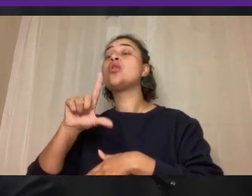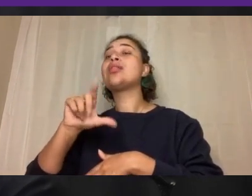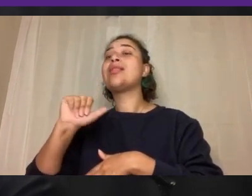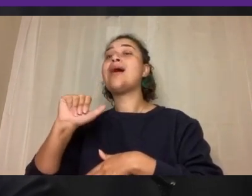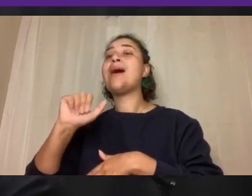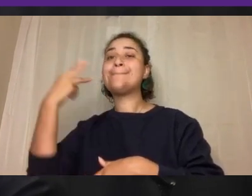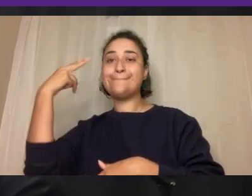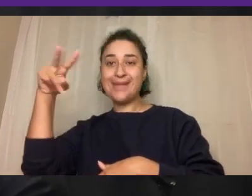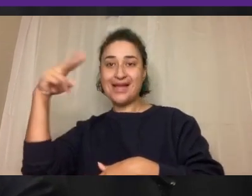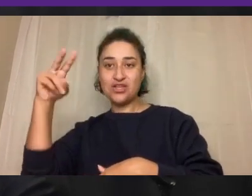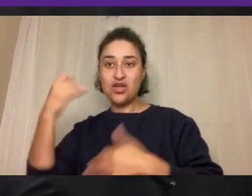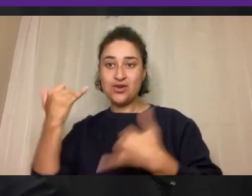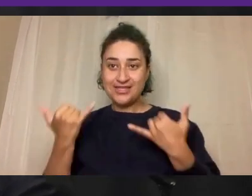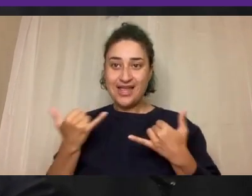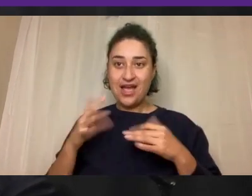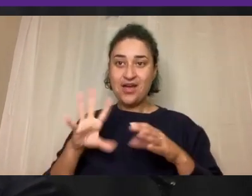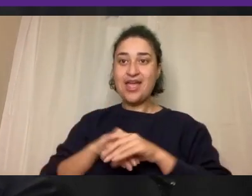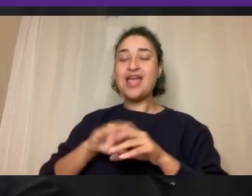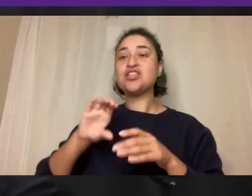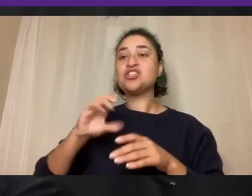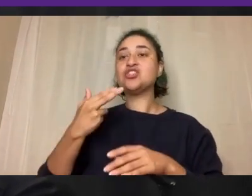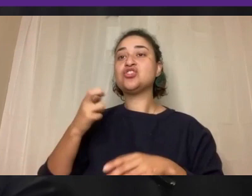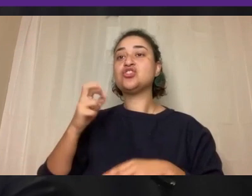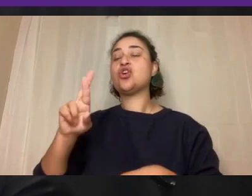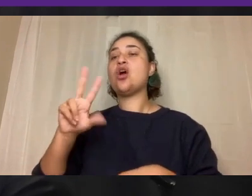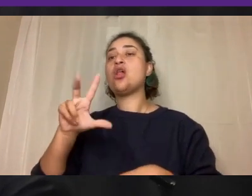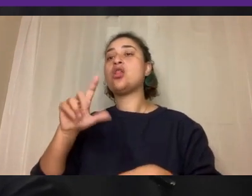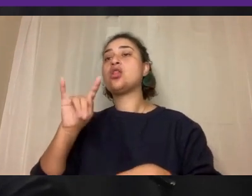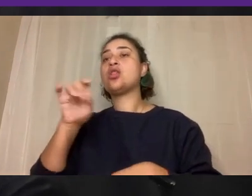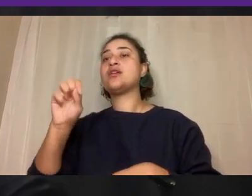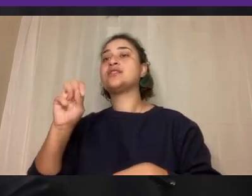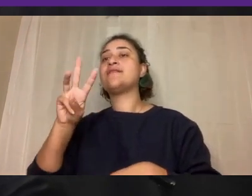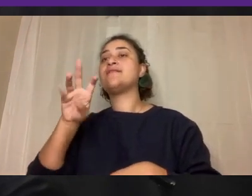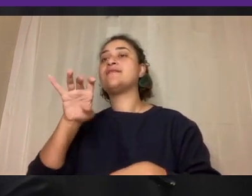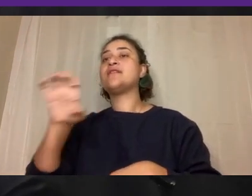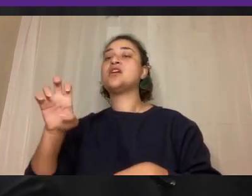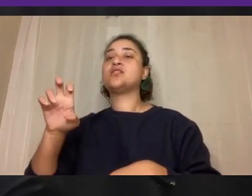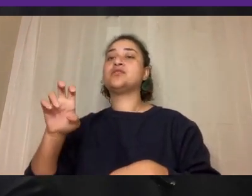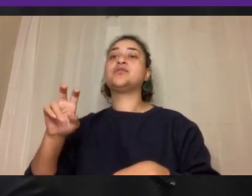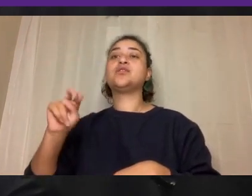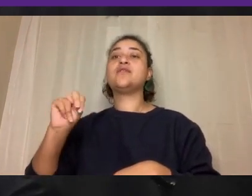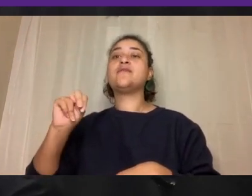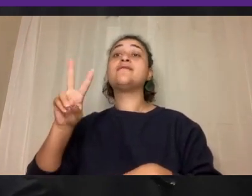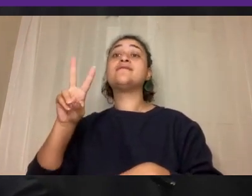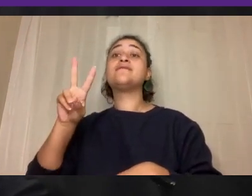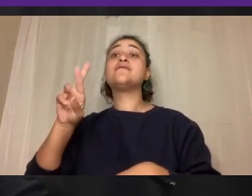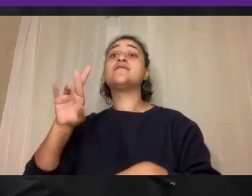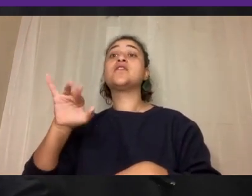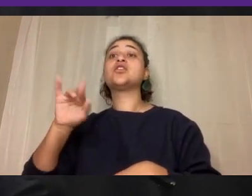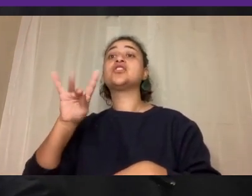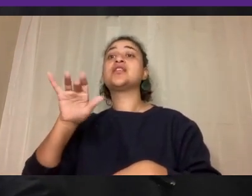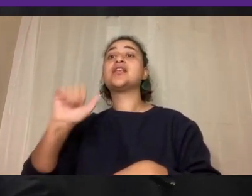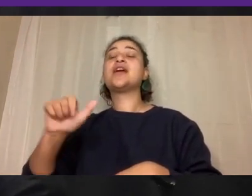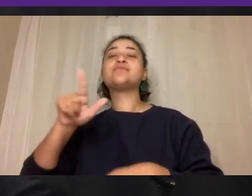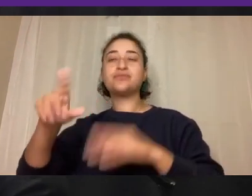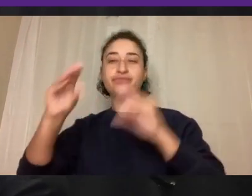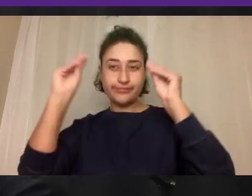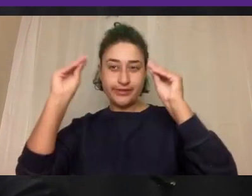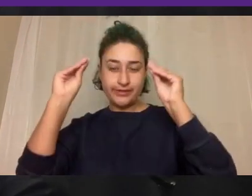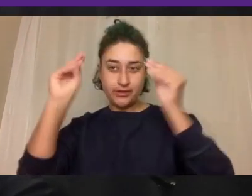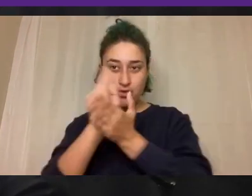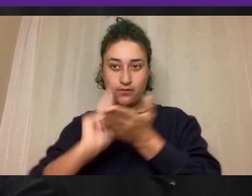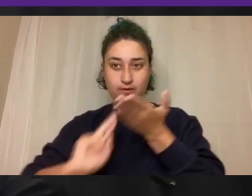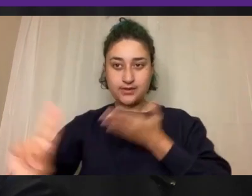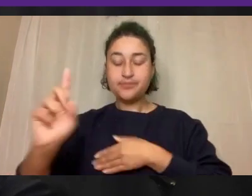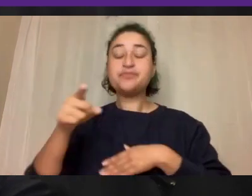Charlottesville, Virginia, and is an assistant professor in the Department of Art at the University of Virginia. Federico's work is invested in disseminating topics